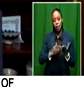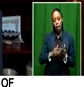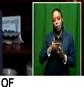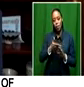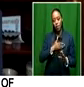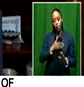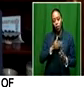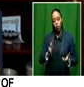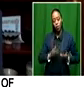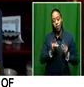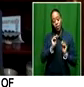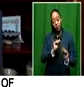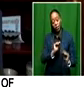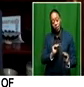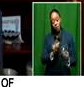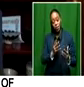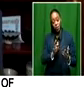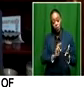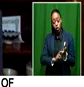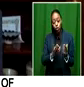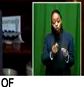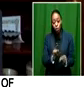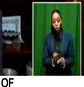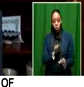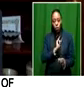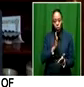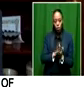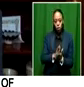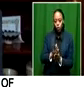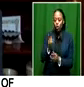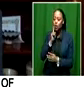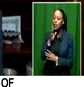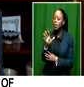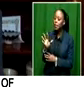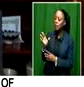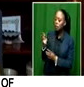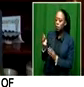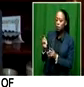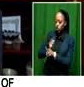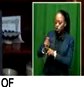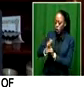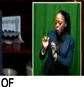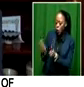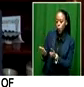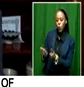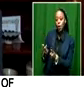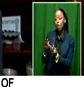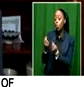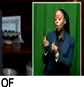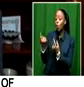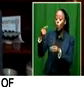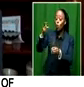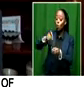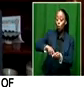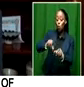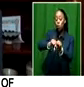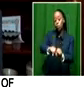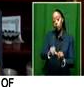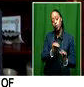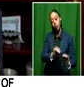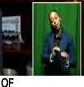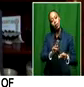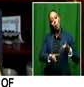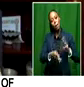pre-service teacher education, what we need to do in terms of training teachers, new teachers who go into the system to teach